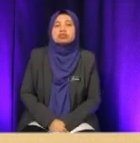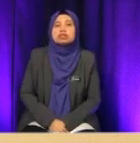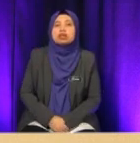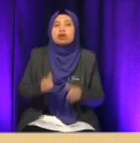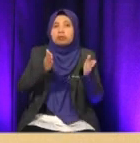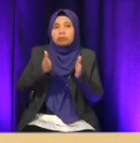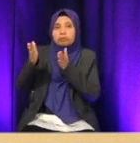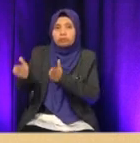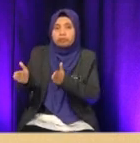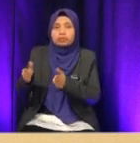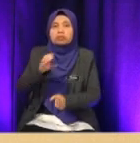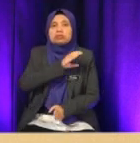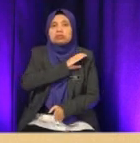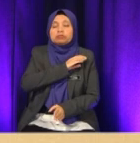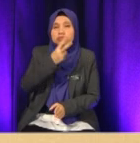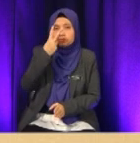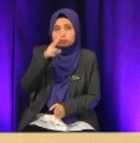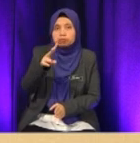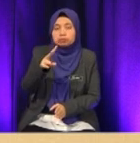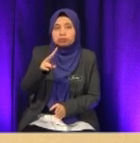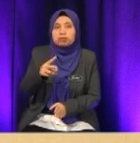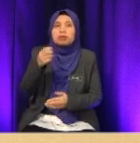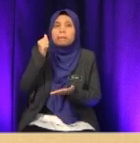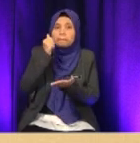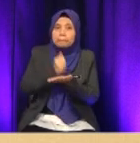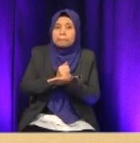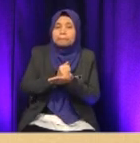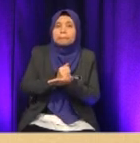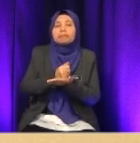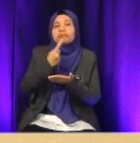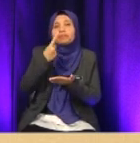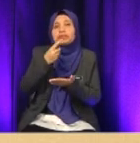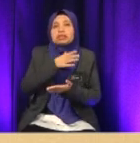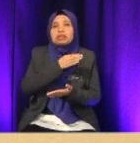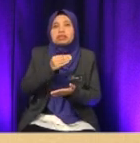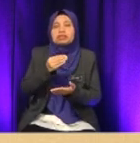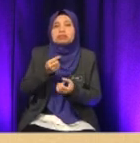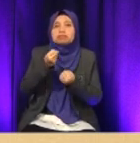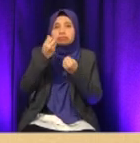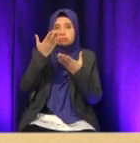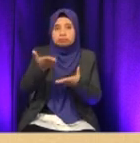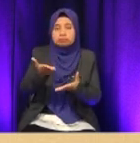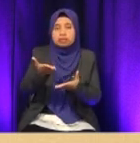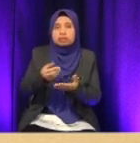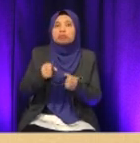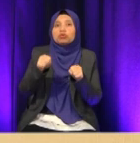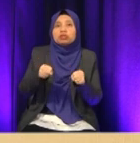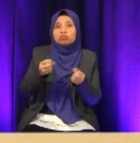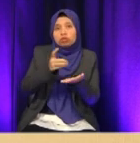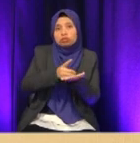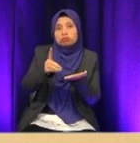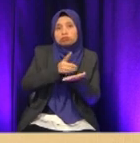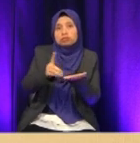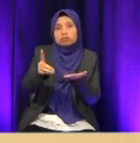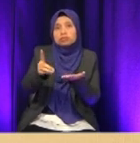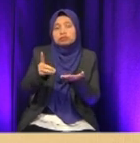will arrange a police check, which must be passed for safety reasons, and ask you if you'd like to make a donation. Although this